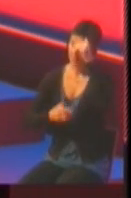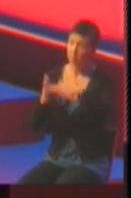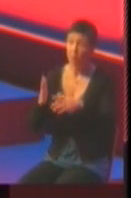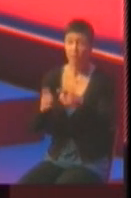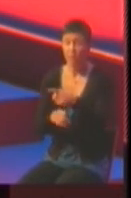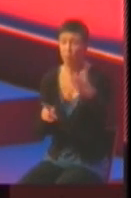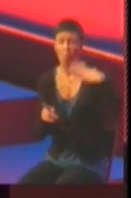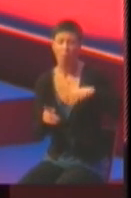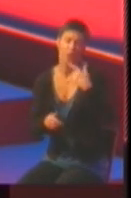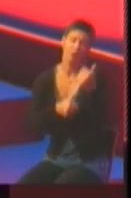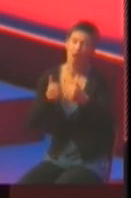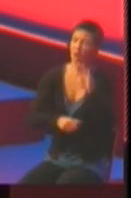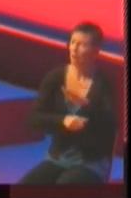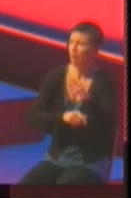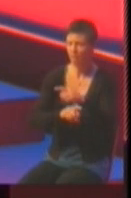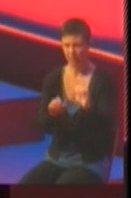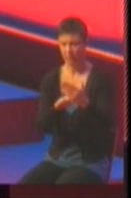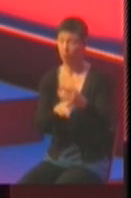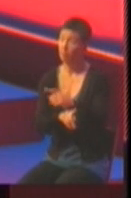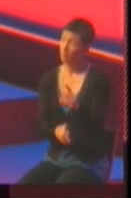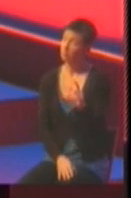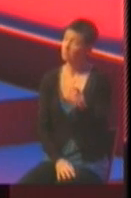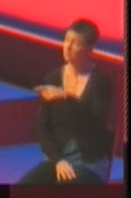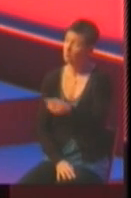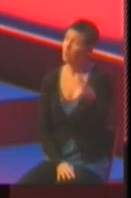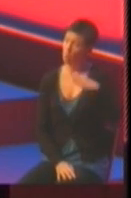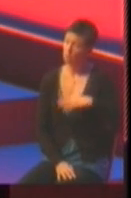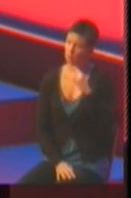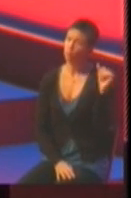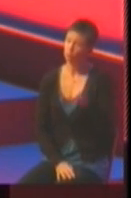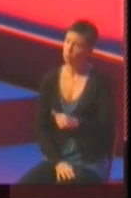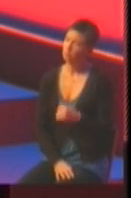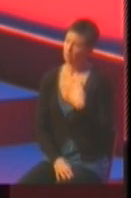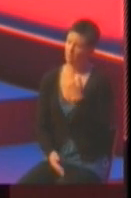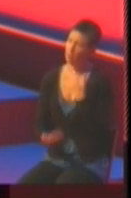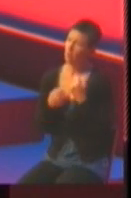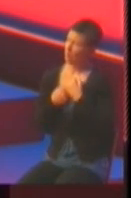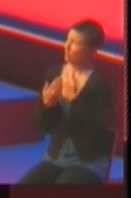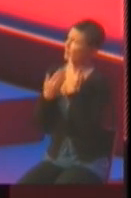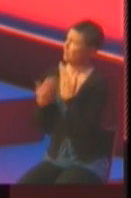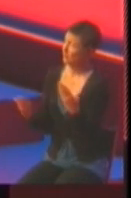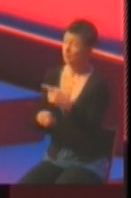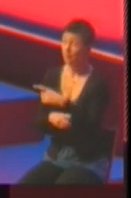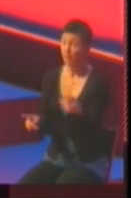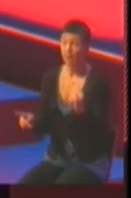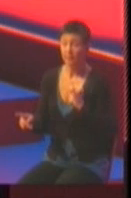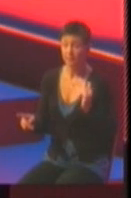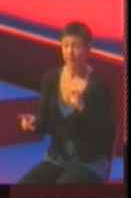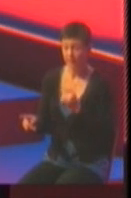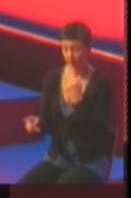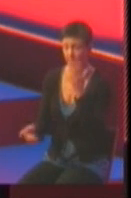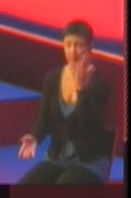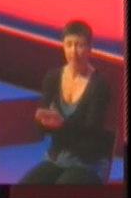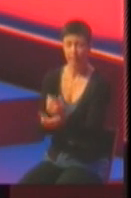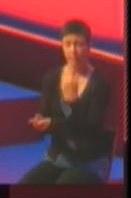don't want plaudits for what they do. They do, however, deserve our thanks. They expect and